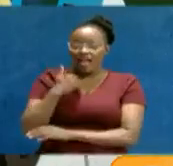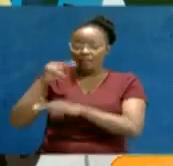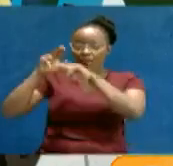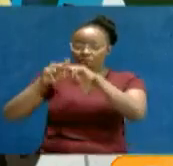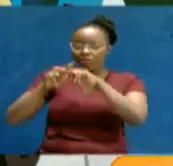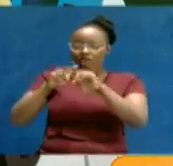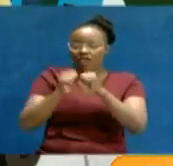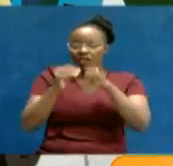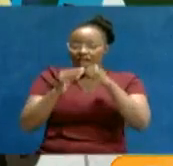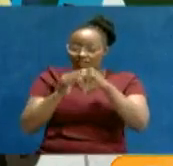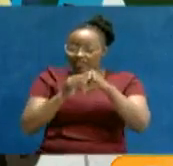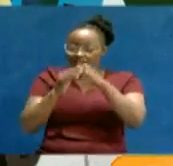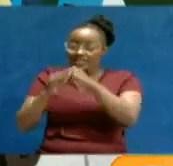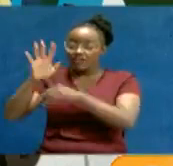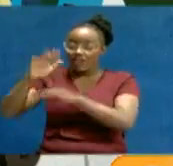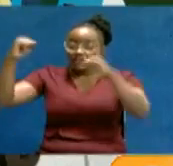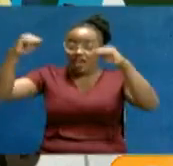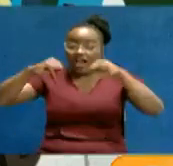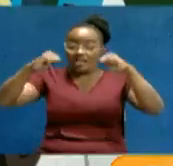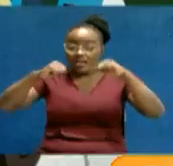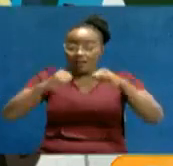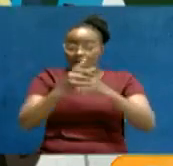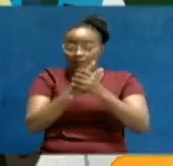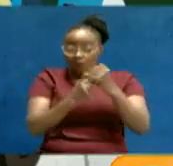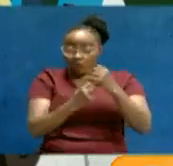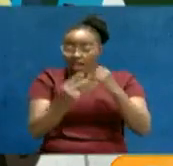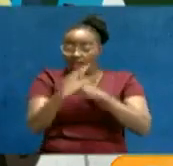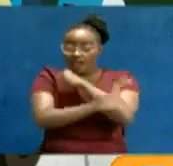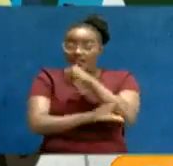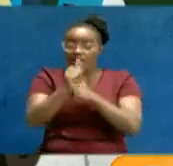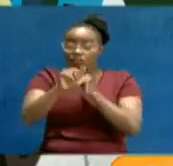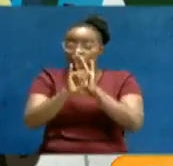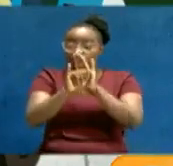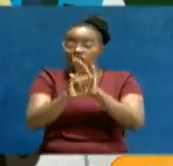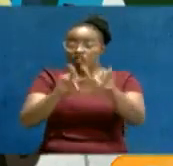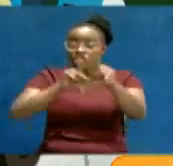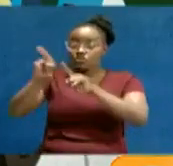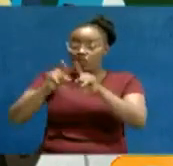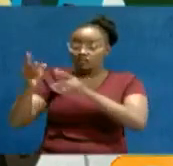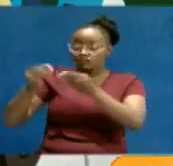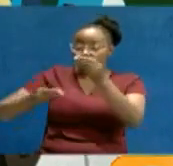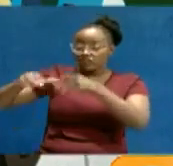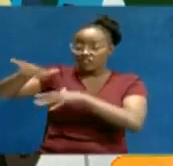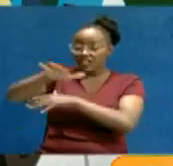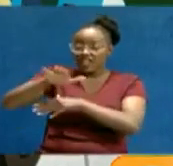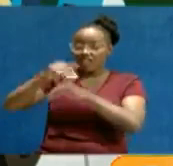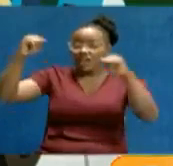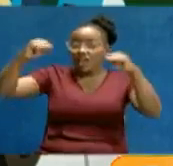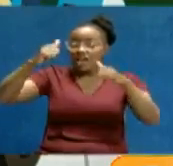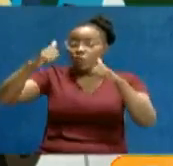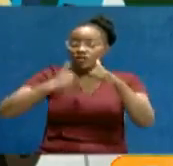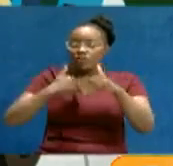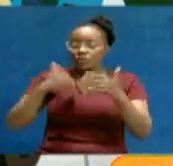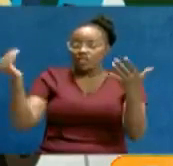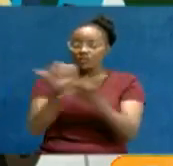relying on a 1985 bilateral agreement between the two countries which identified tourist exchange points, an agreement that